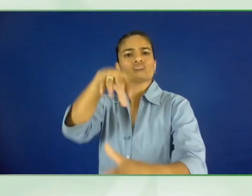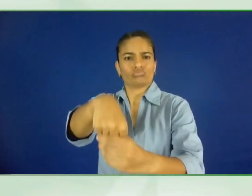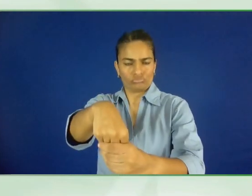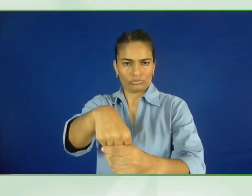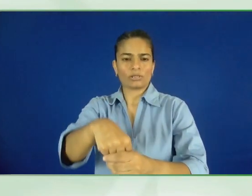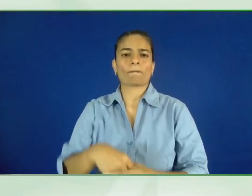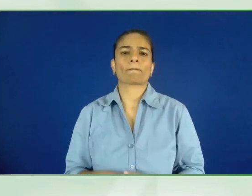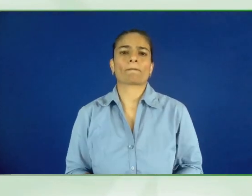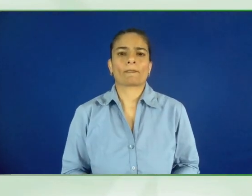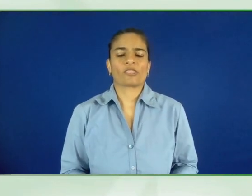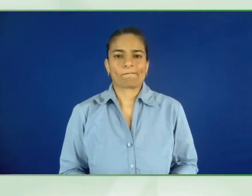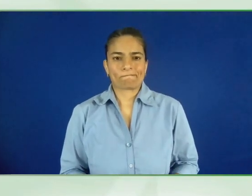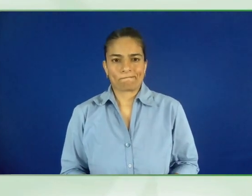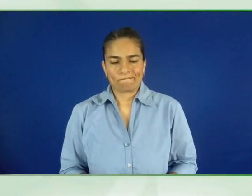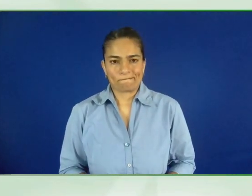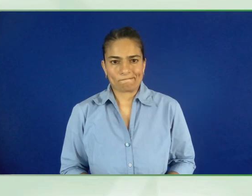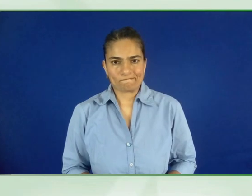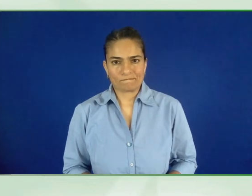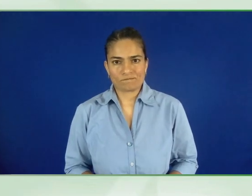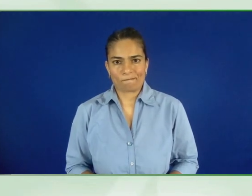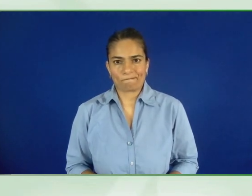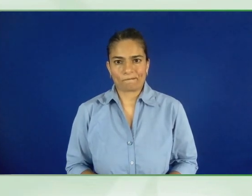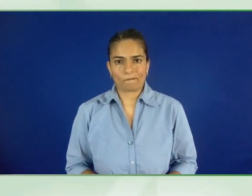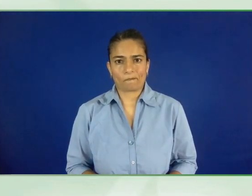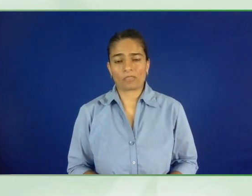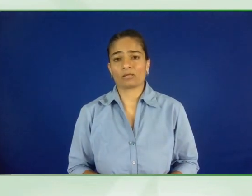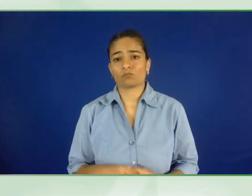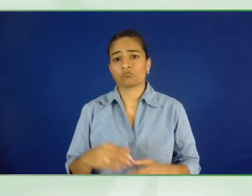suggest policy changes almost, and